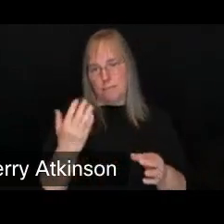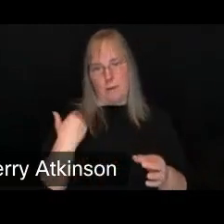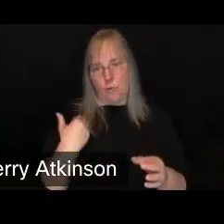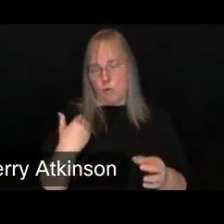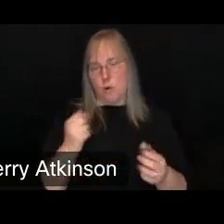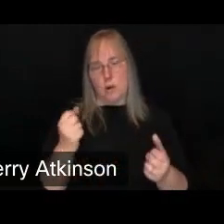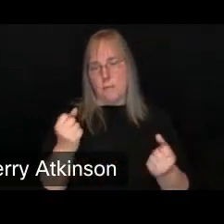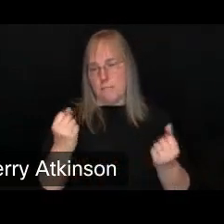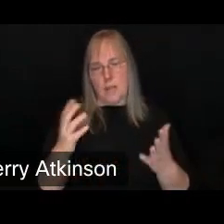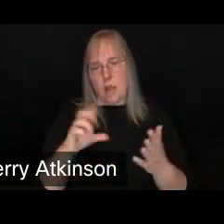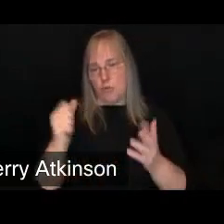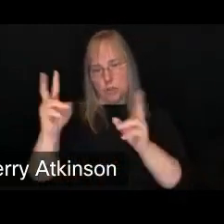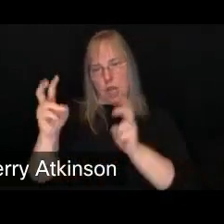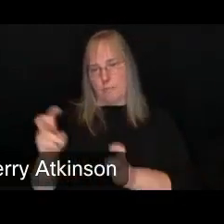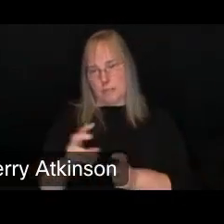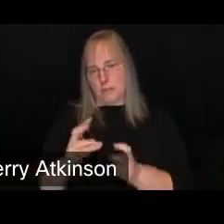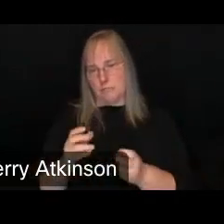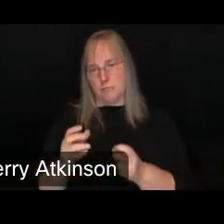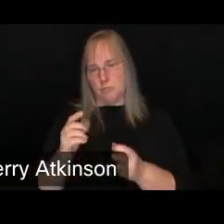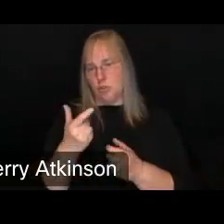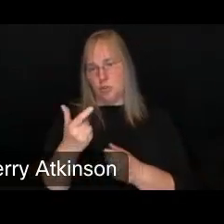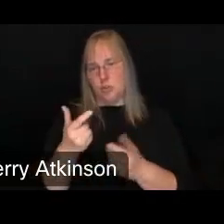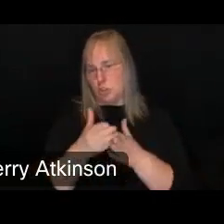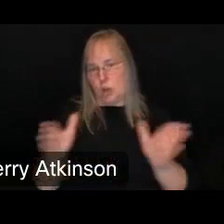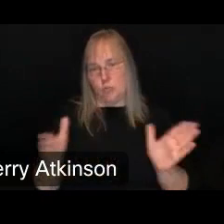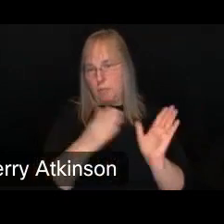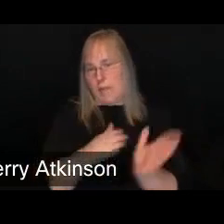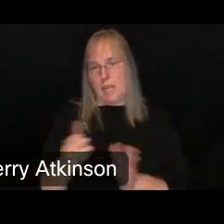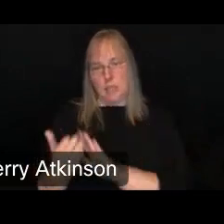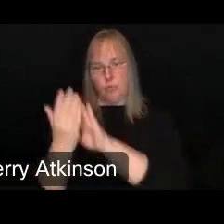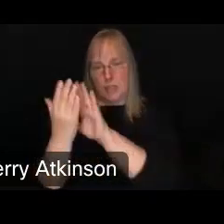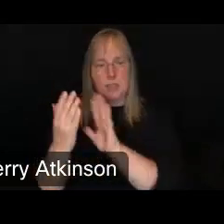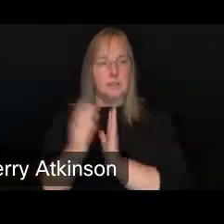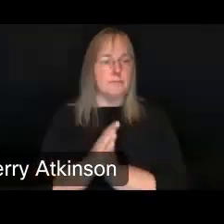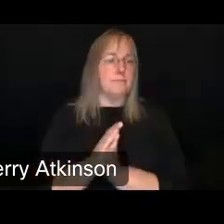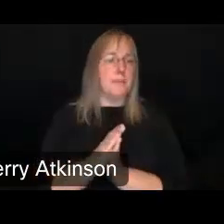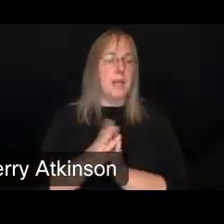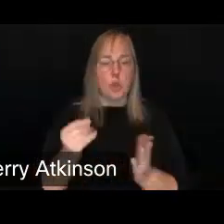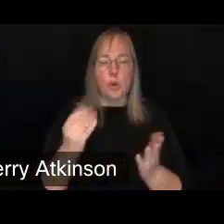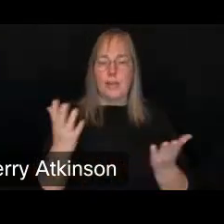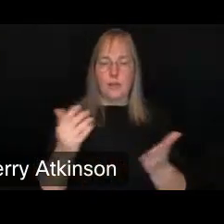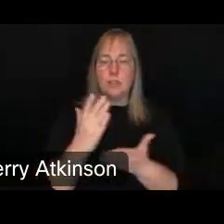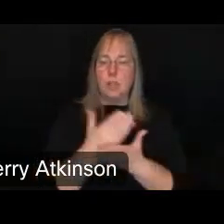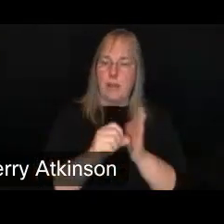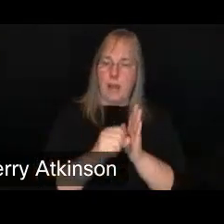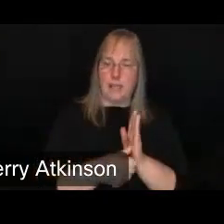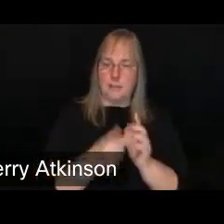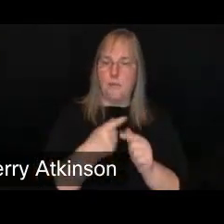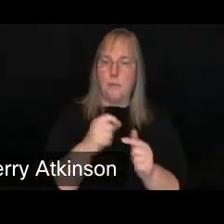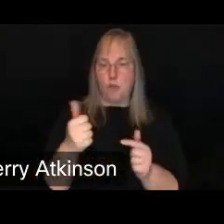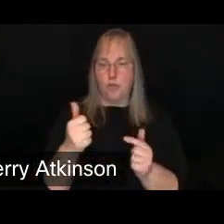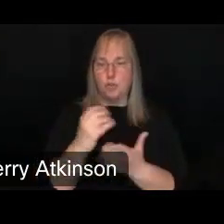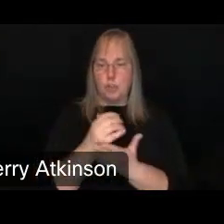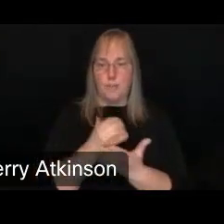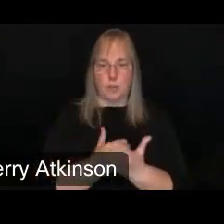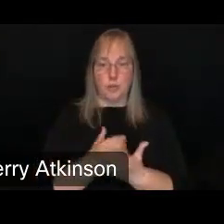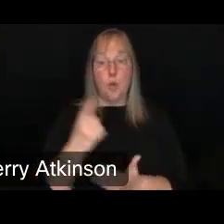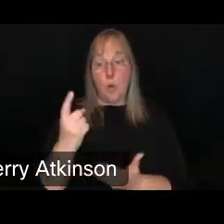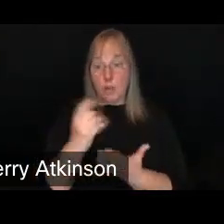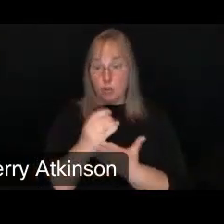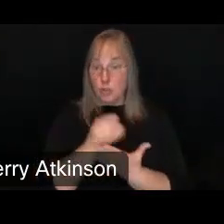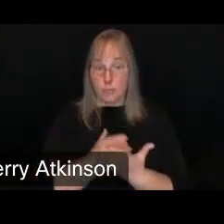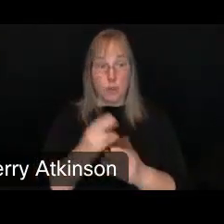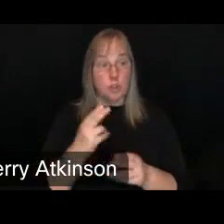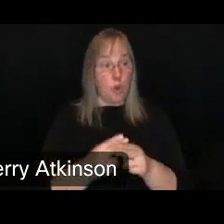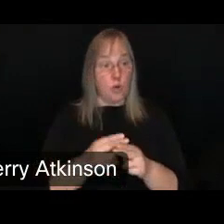plan addresses. So I'll just bring up some highlights from some of these other chapters. And one of our chapters was called